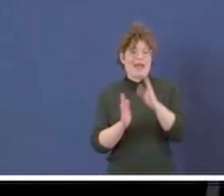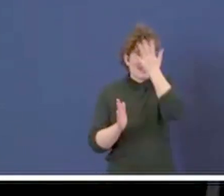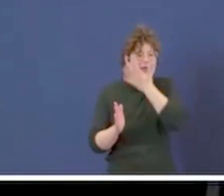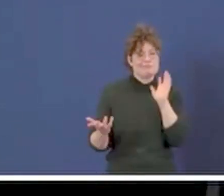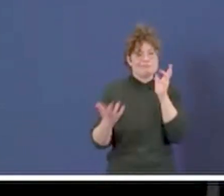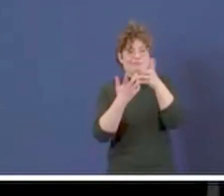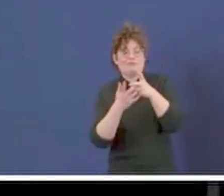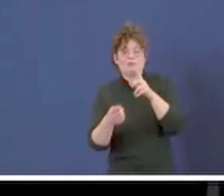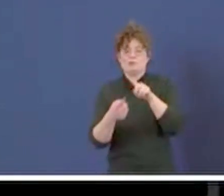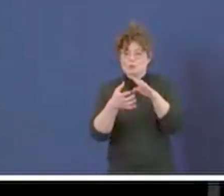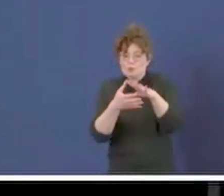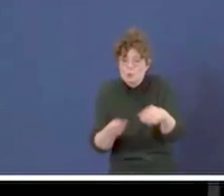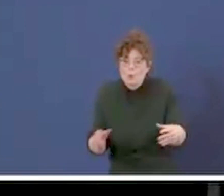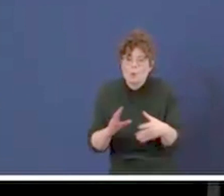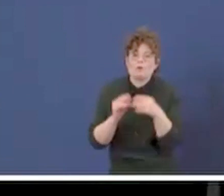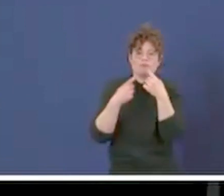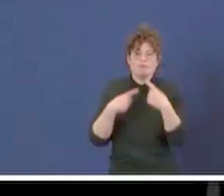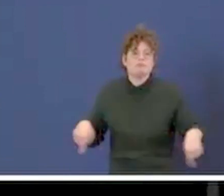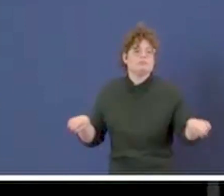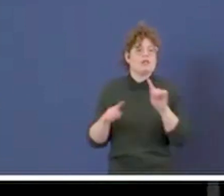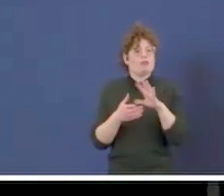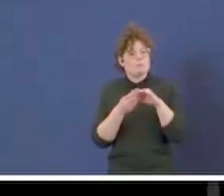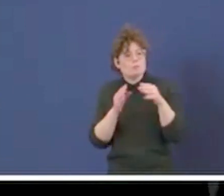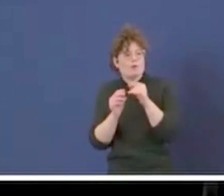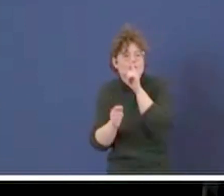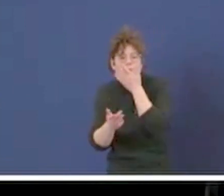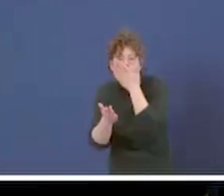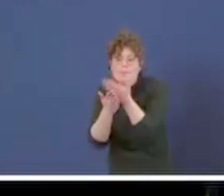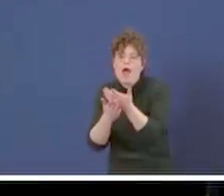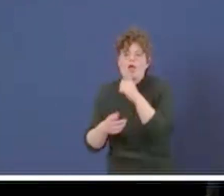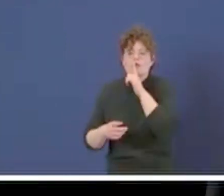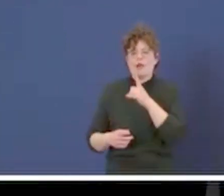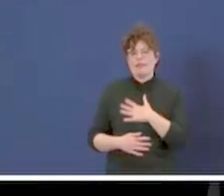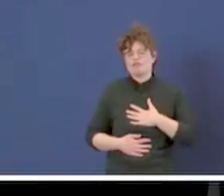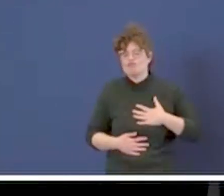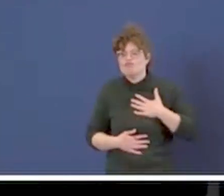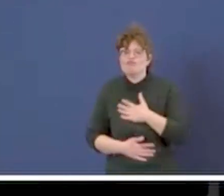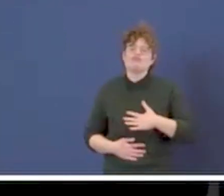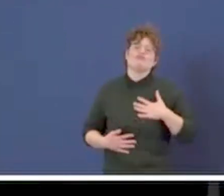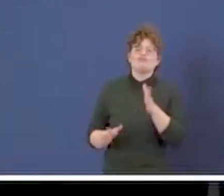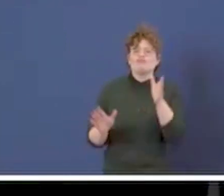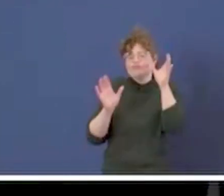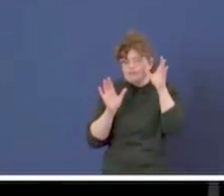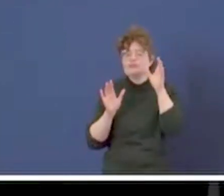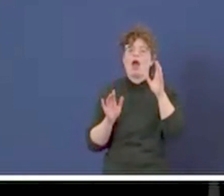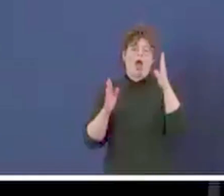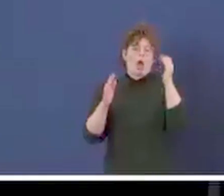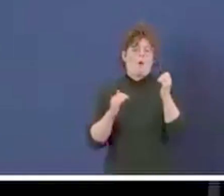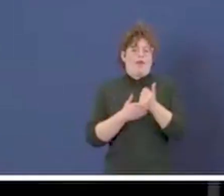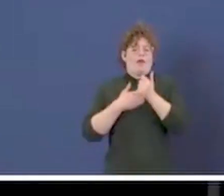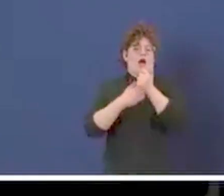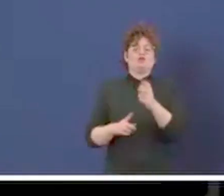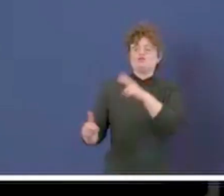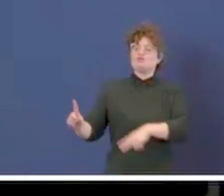to a story. And she told that story so well and so compelling that I hope that it helps you look at